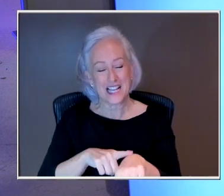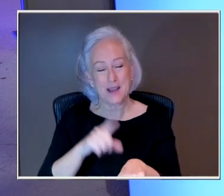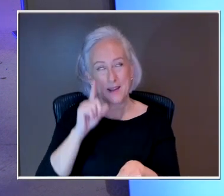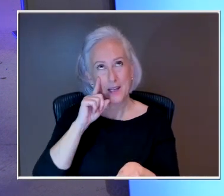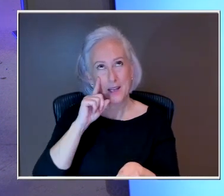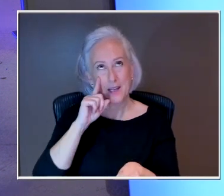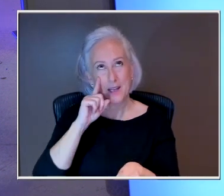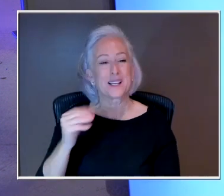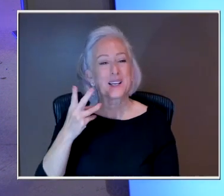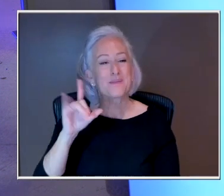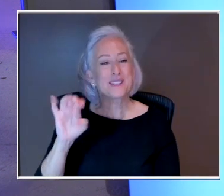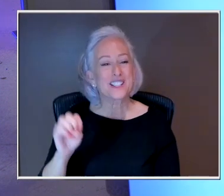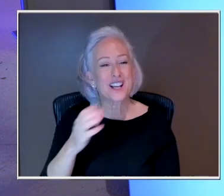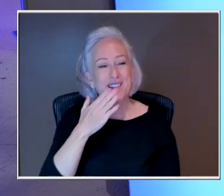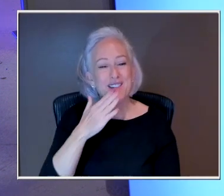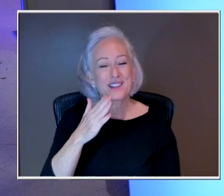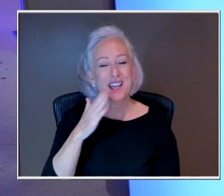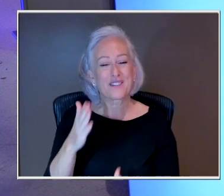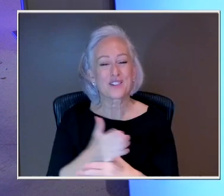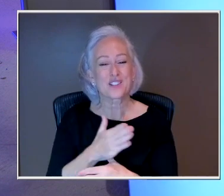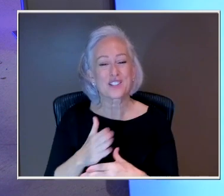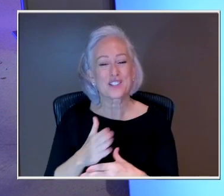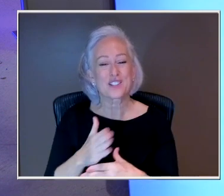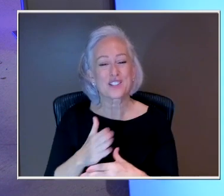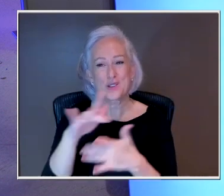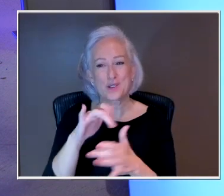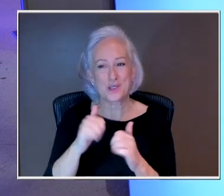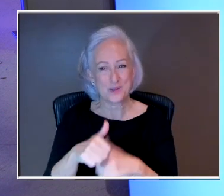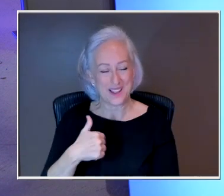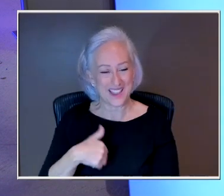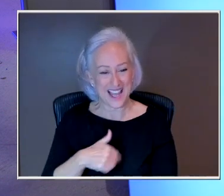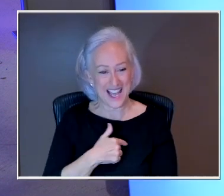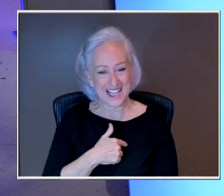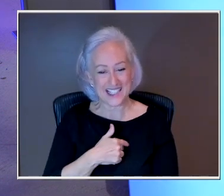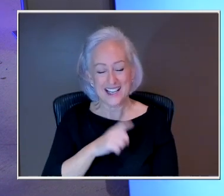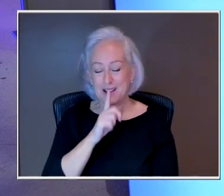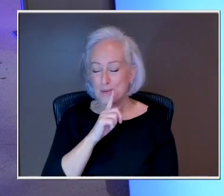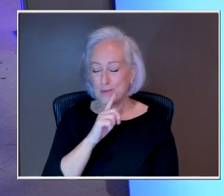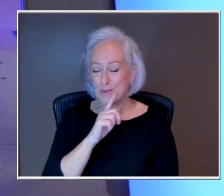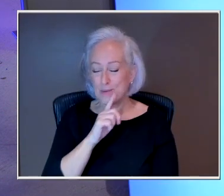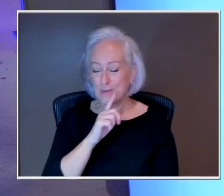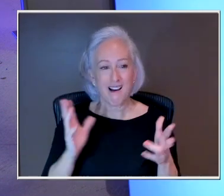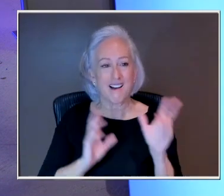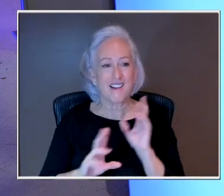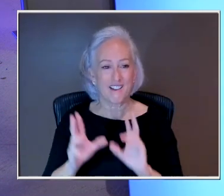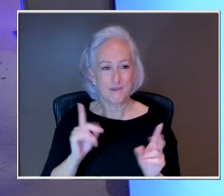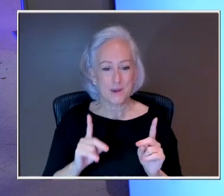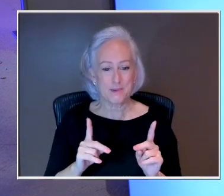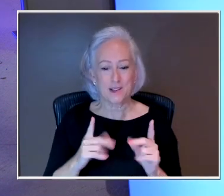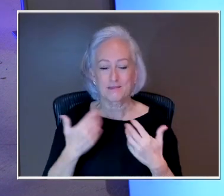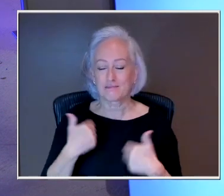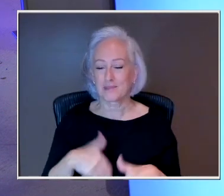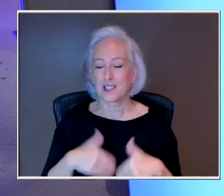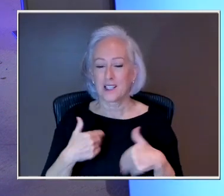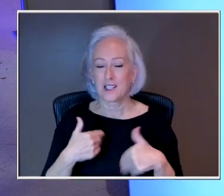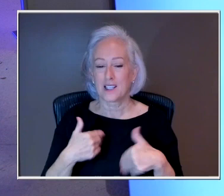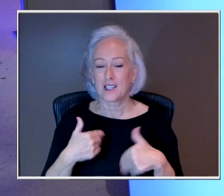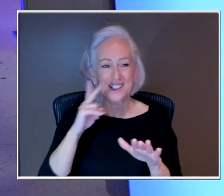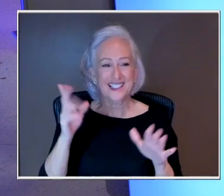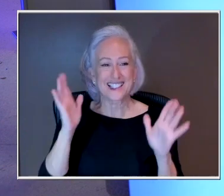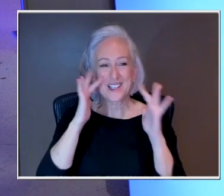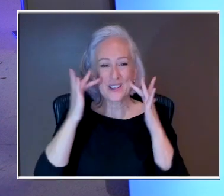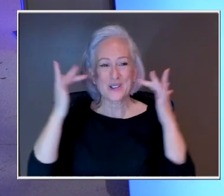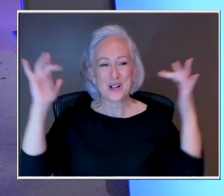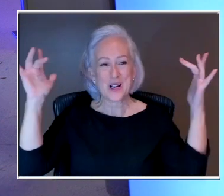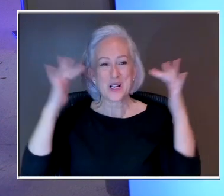Michelle, thank you for sharing your journey with us. It's going to help a lot of people, and it's wonderful to see you glowing now. It's beautiful.